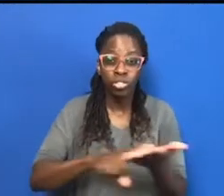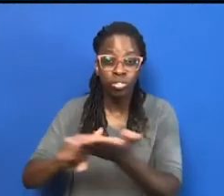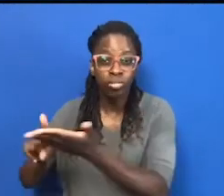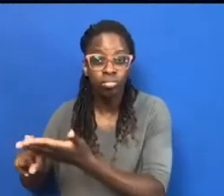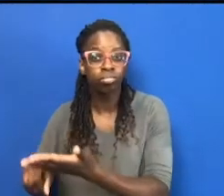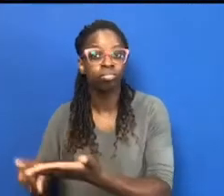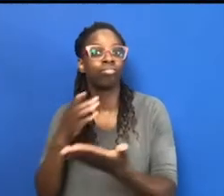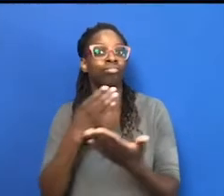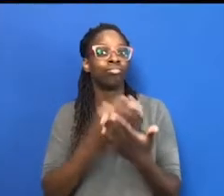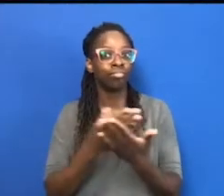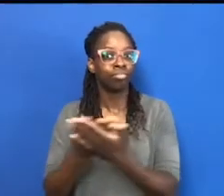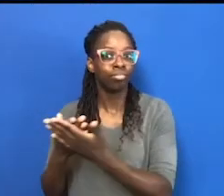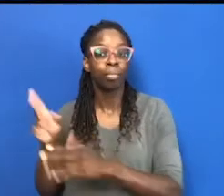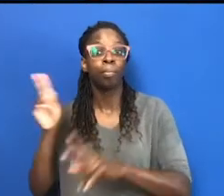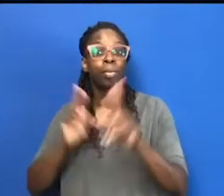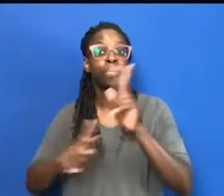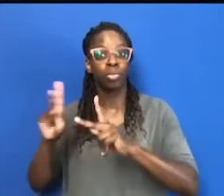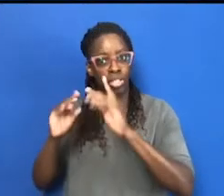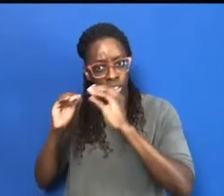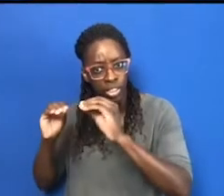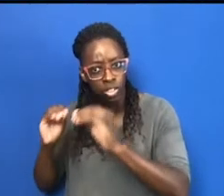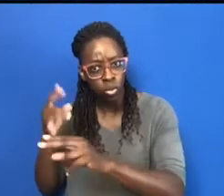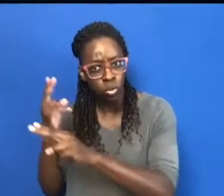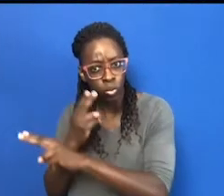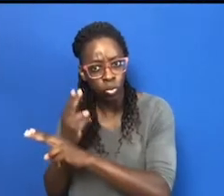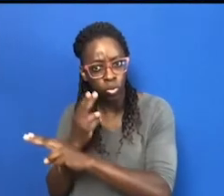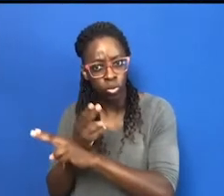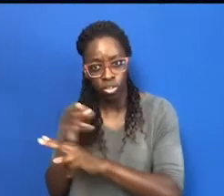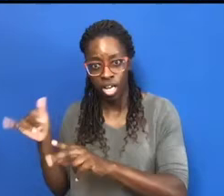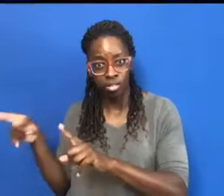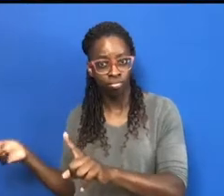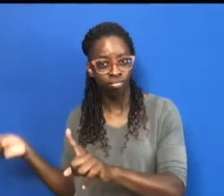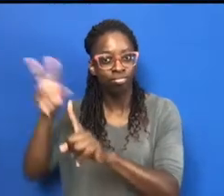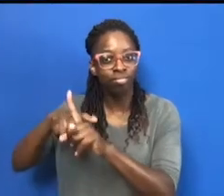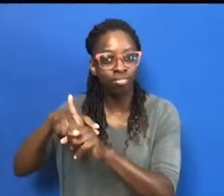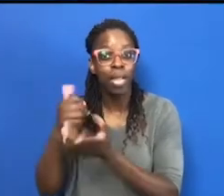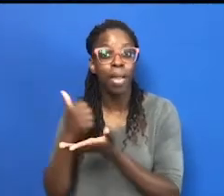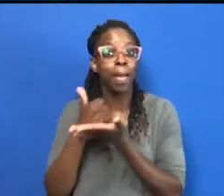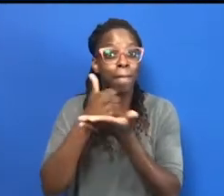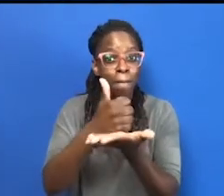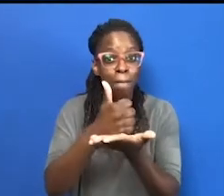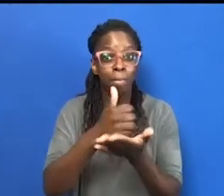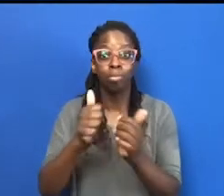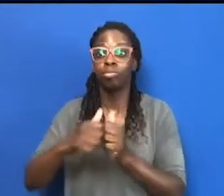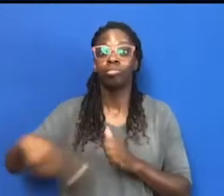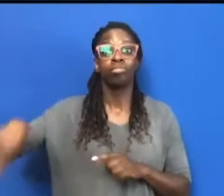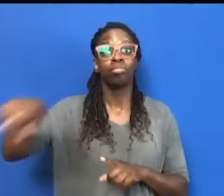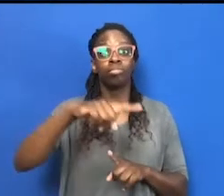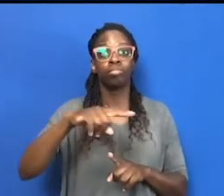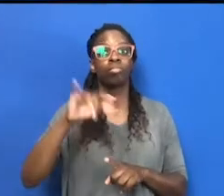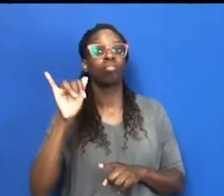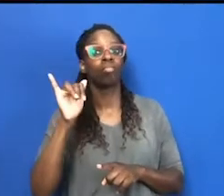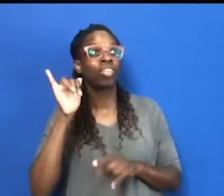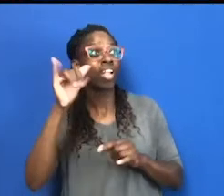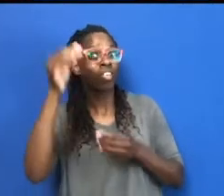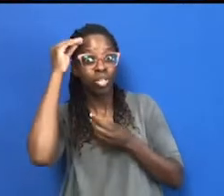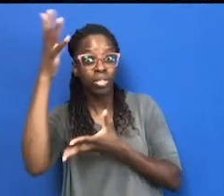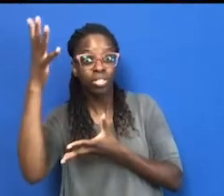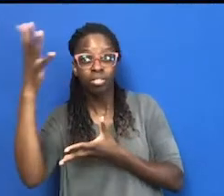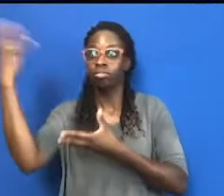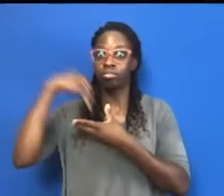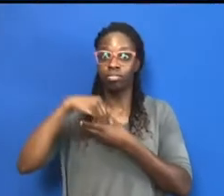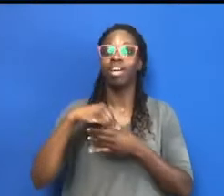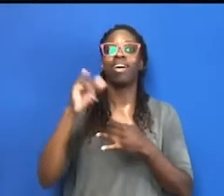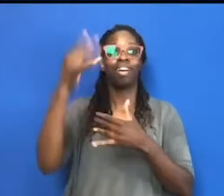learning trajectories to ensure that children with disabilities can participate fully in STEM learning, and these will be